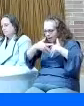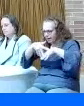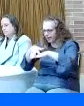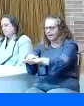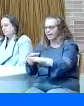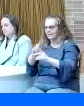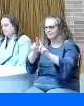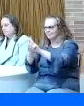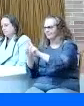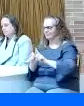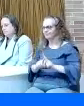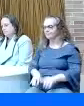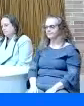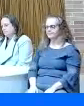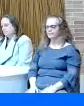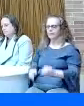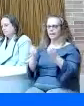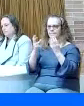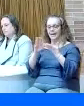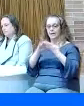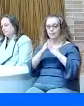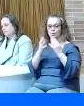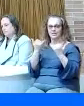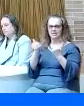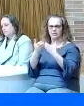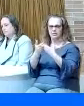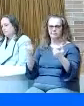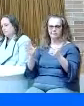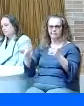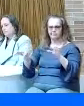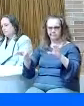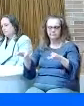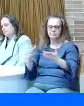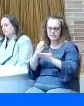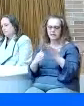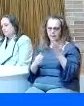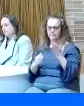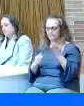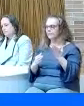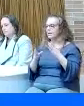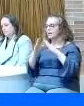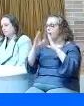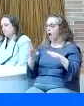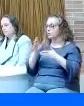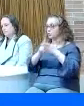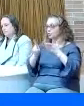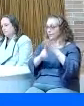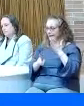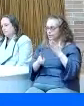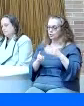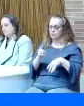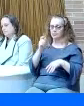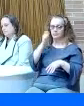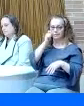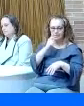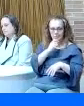years I don't get those questions asked where where I live um everywhere there's people all sorts of of um